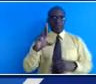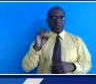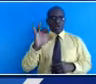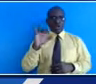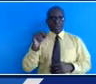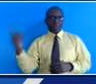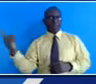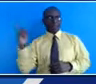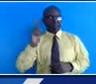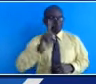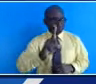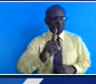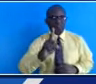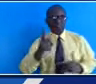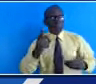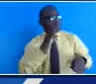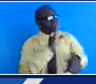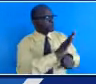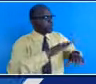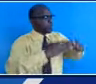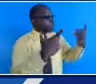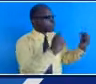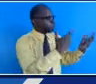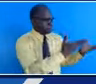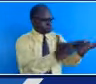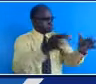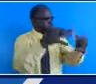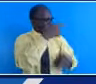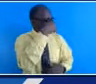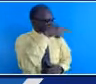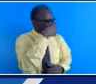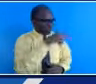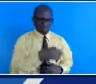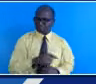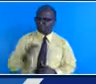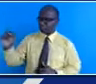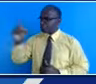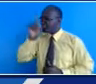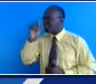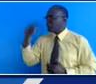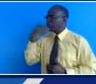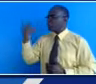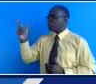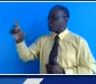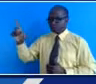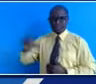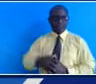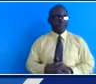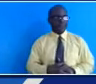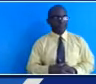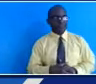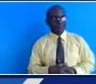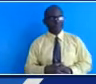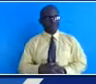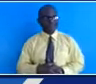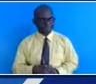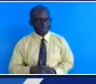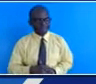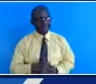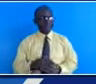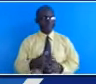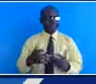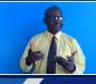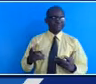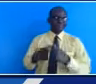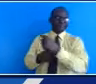Well, hi, everyone. Thank you, County Executive George Latimer, for all of your hard work throughout this unprecedented time we've all been